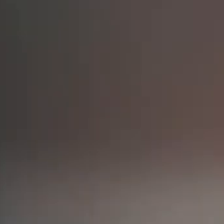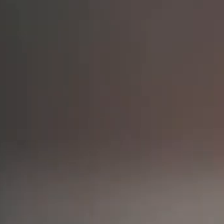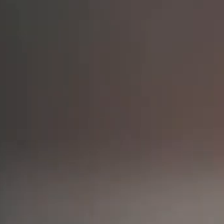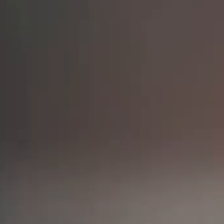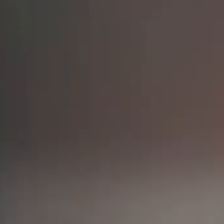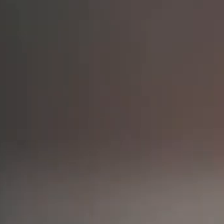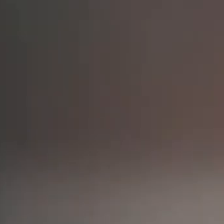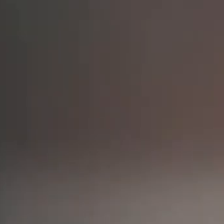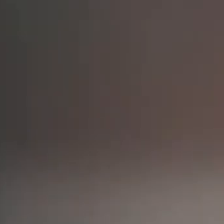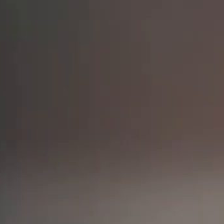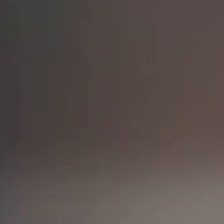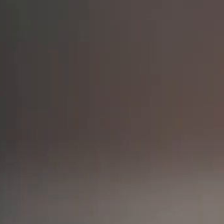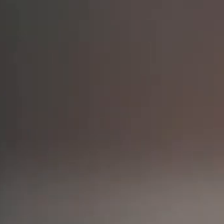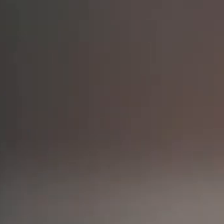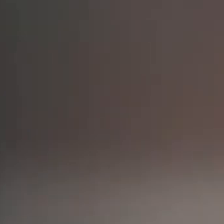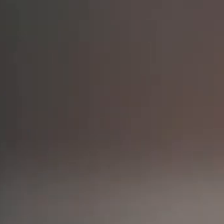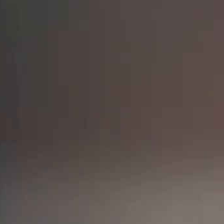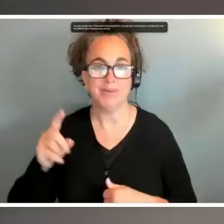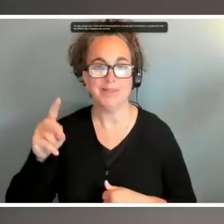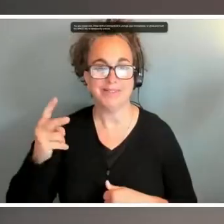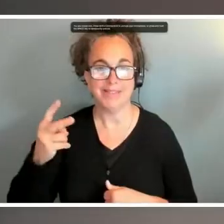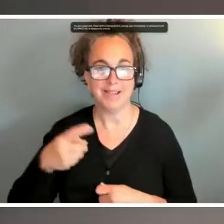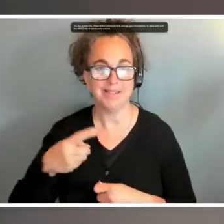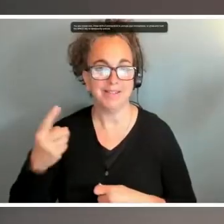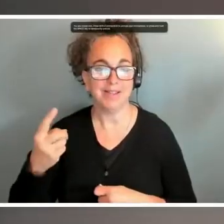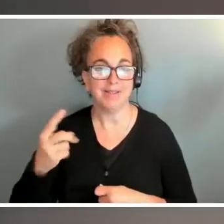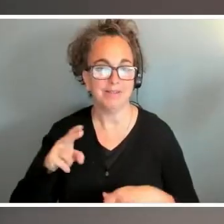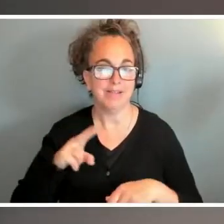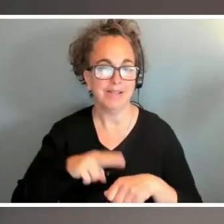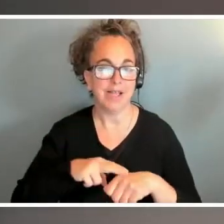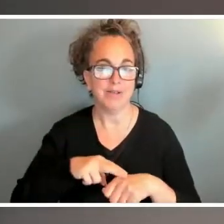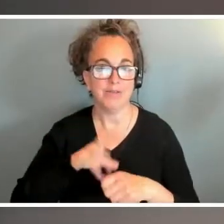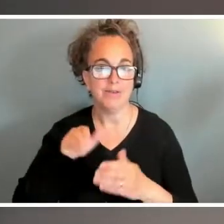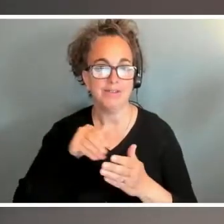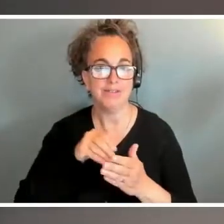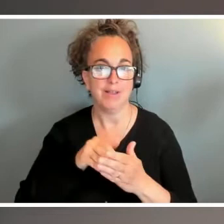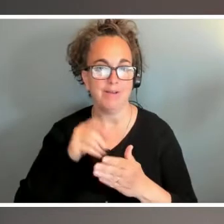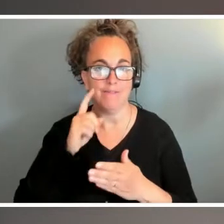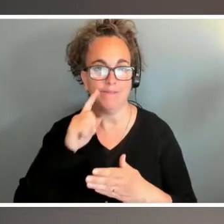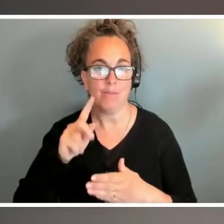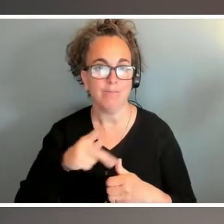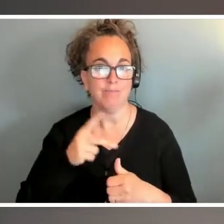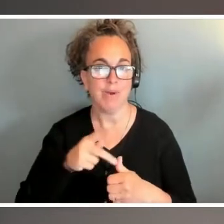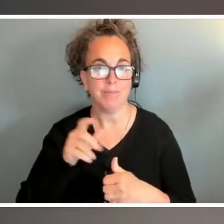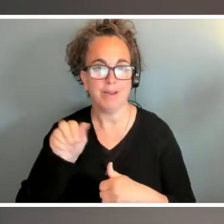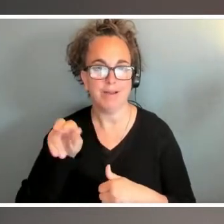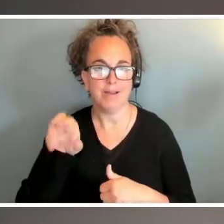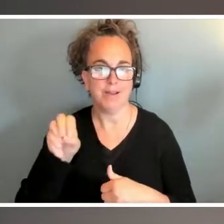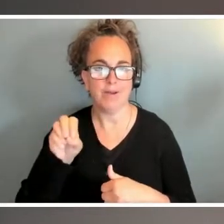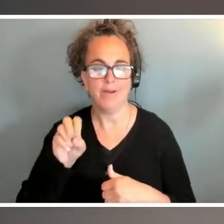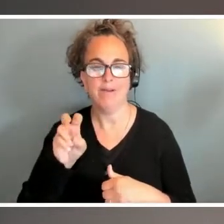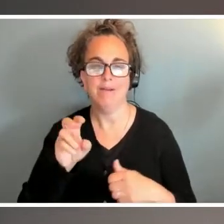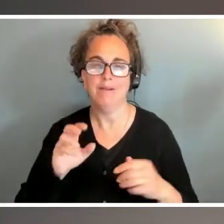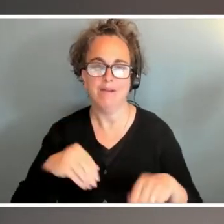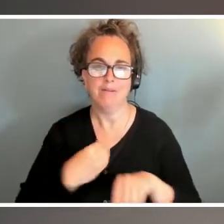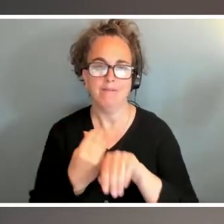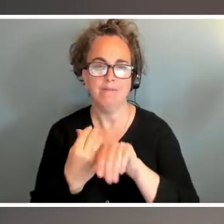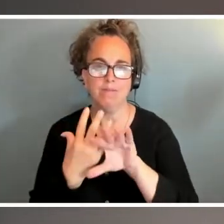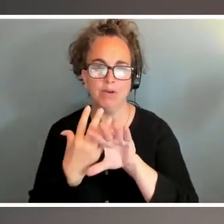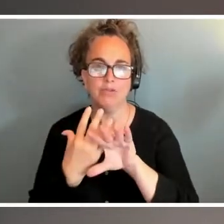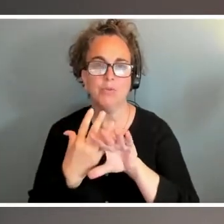morning and welcome to the second day of the National Center for Primary Care's virtual summit, Accelerating Our Journey to Health